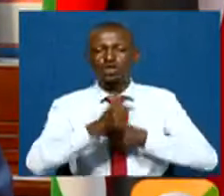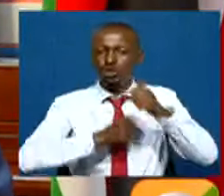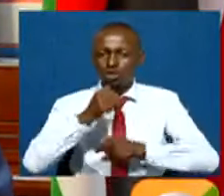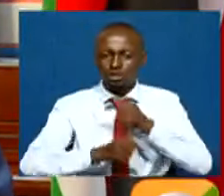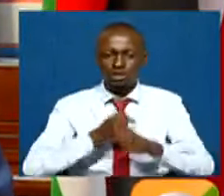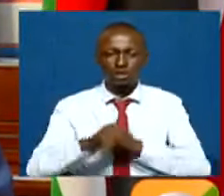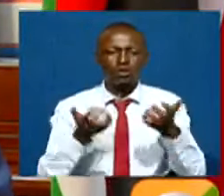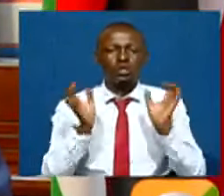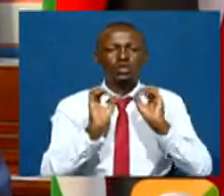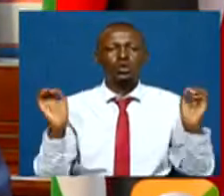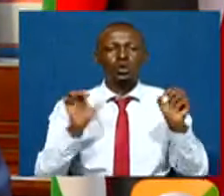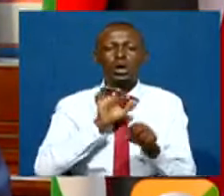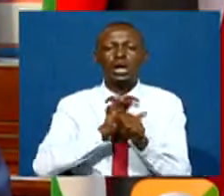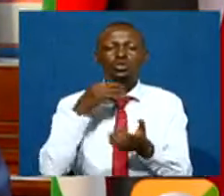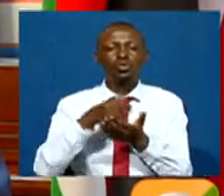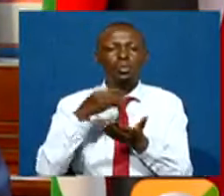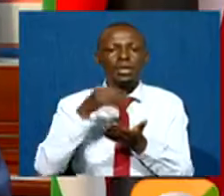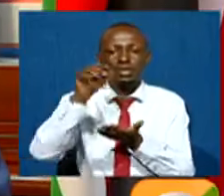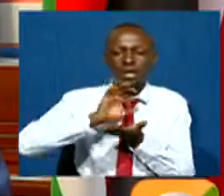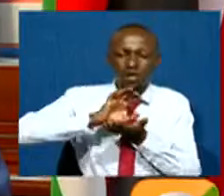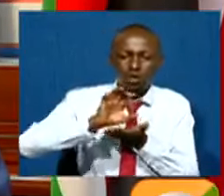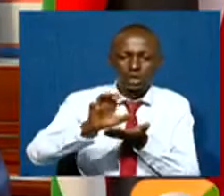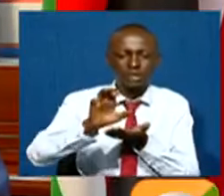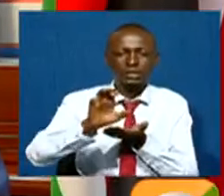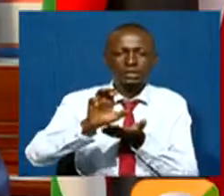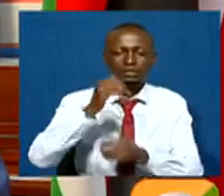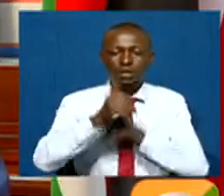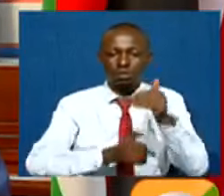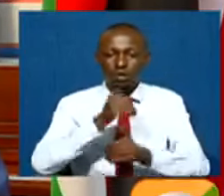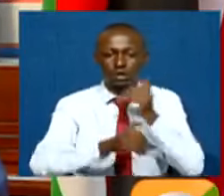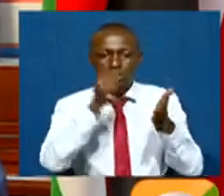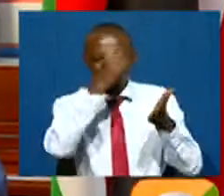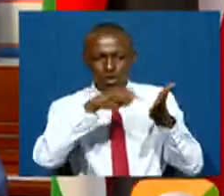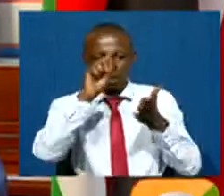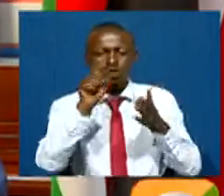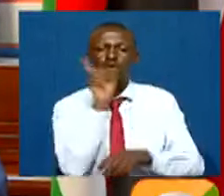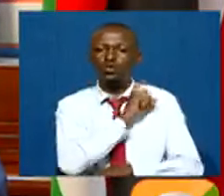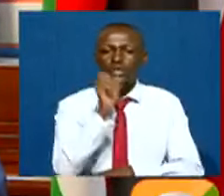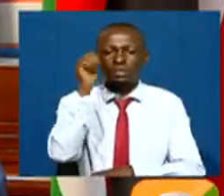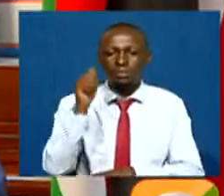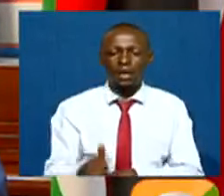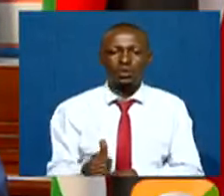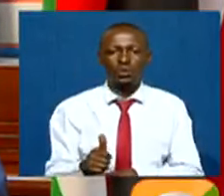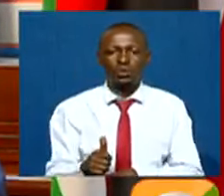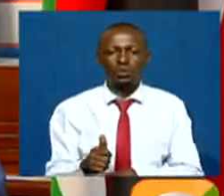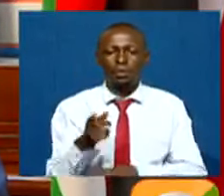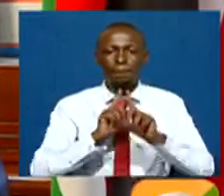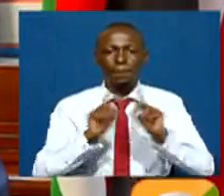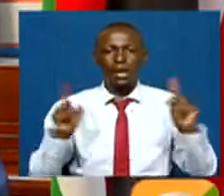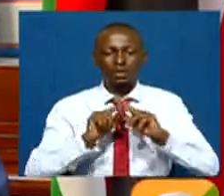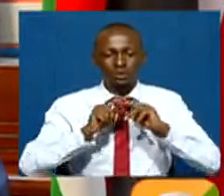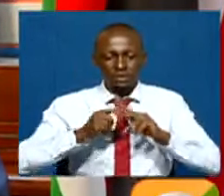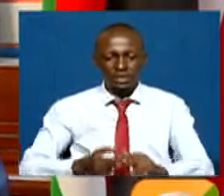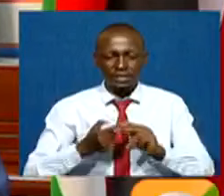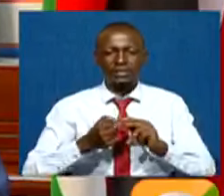there was no need to allocate too much money when the verification process is still ongoing. But we have already started with